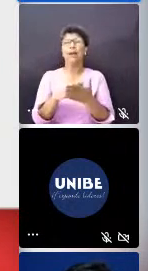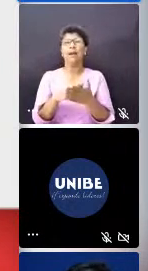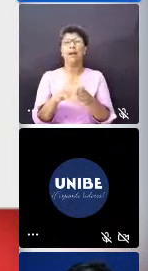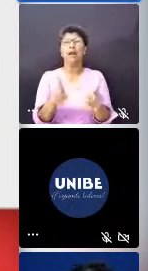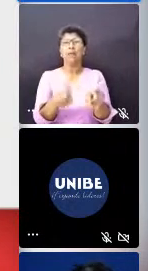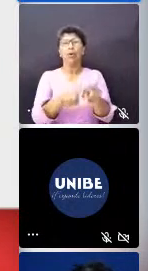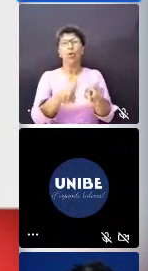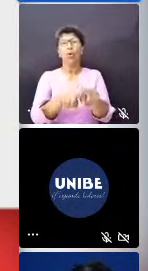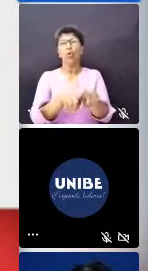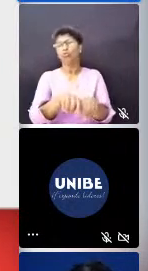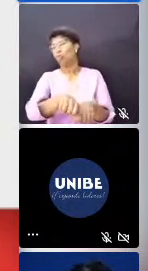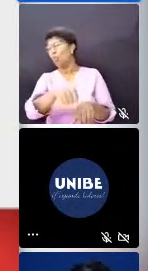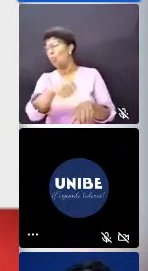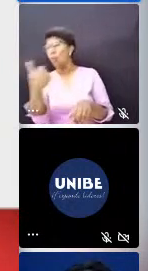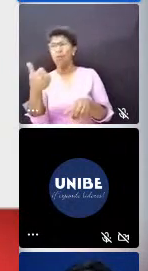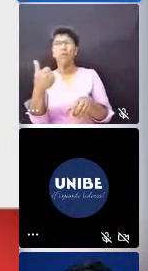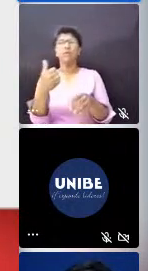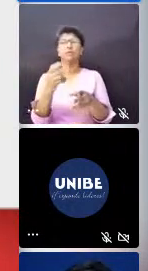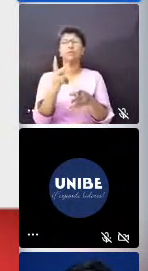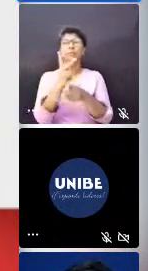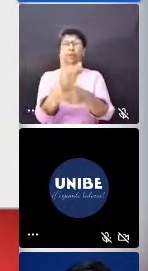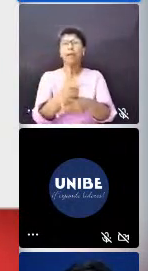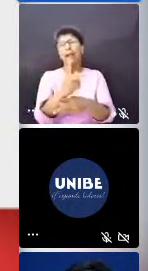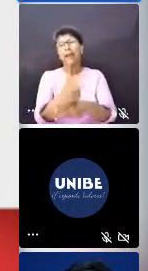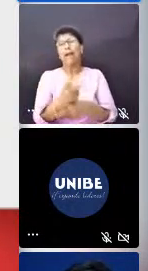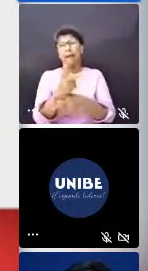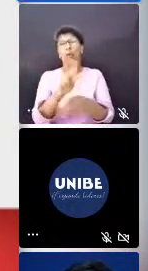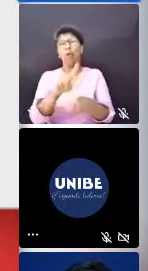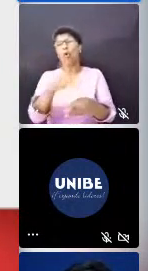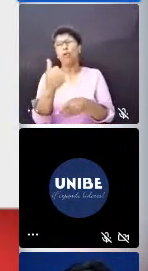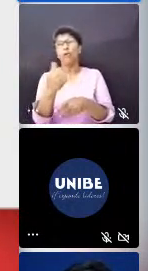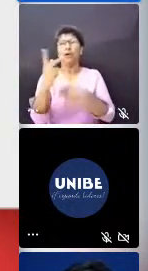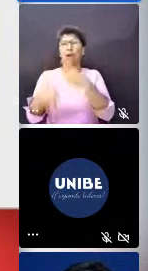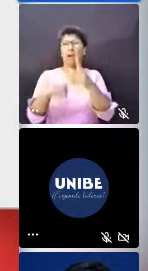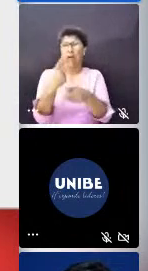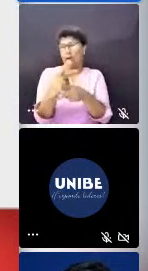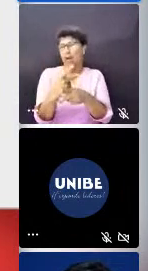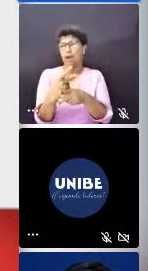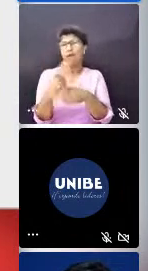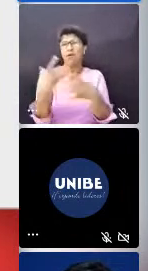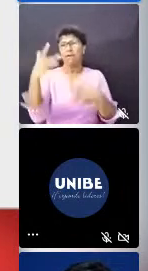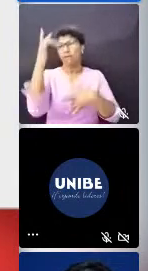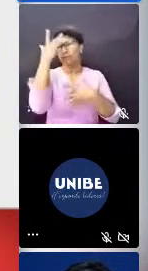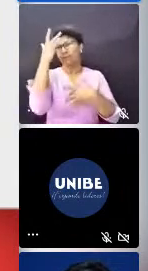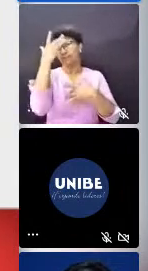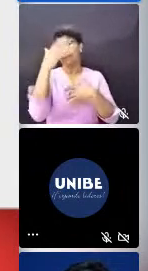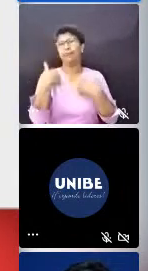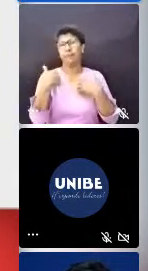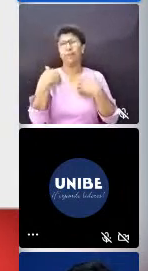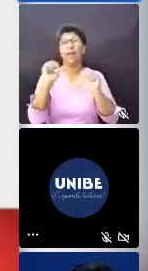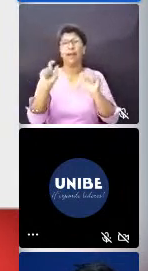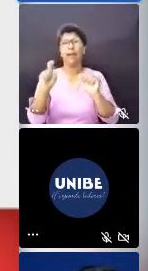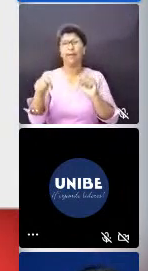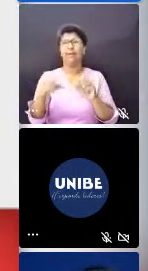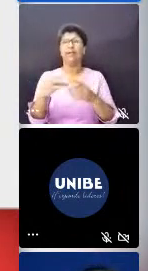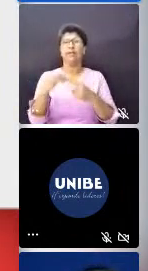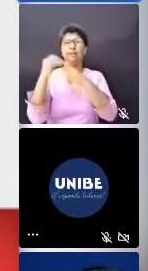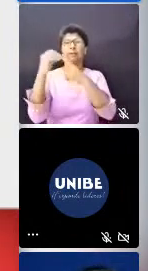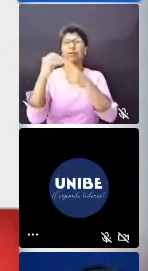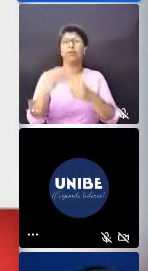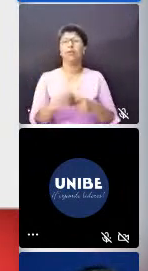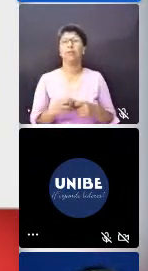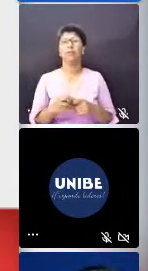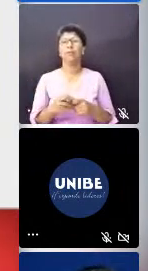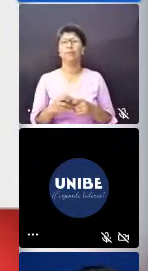of ill children with prolonged illnesses who are schooled at hospital. So there are